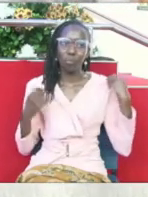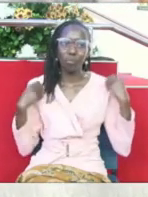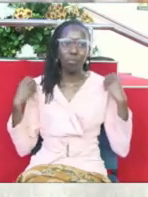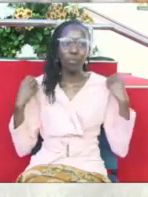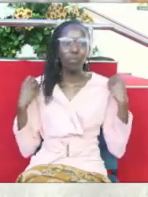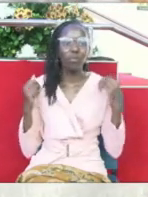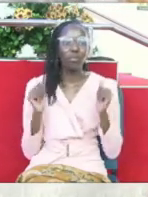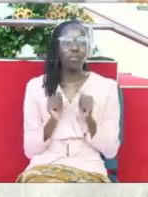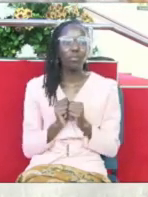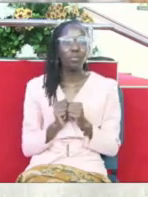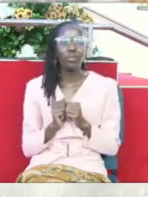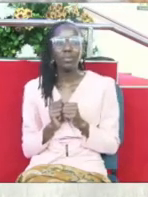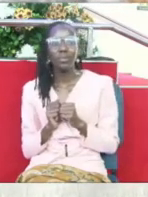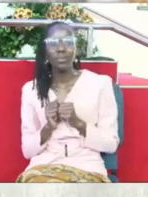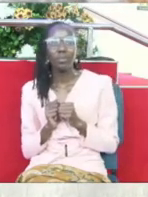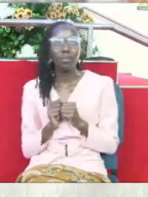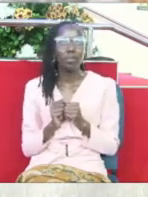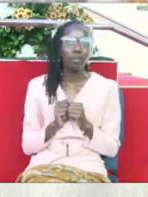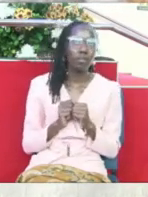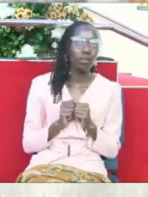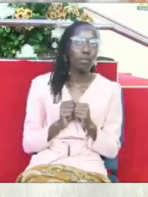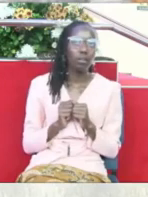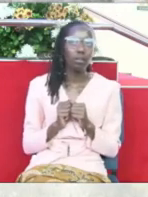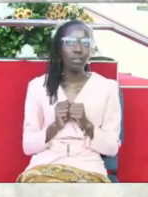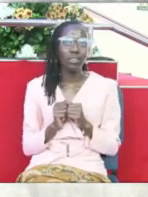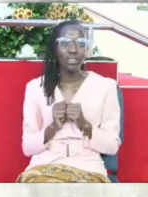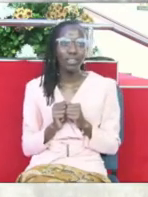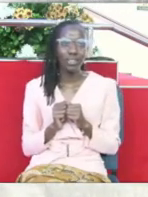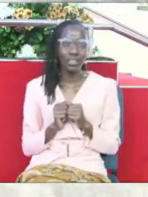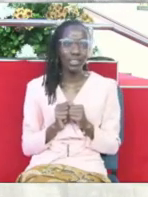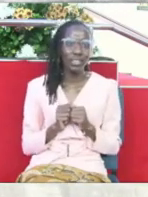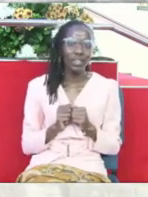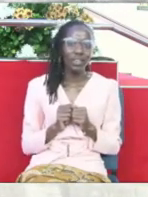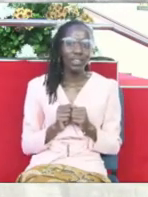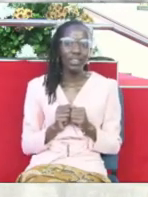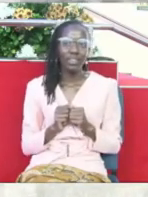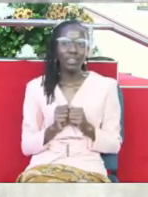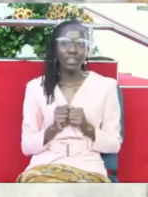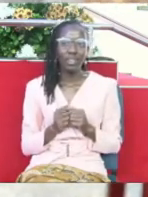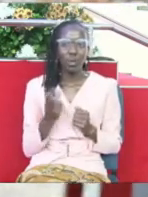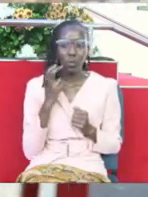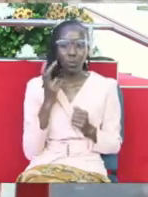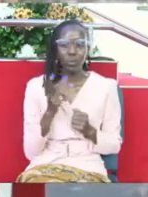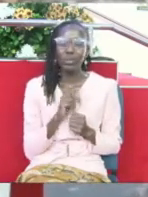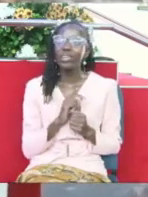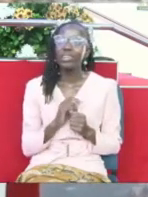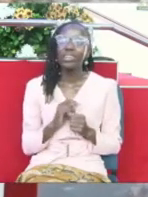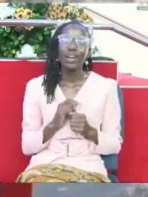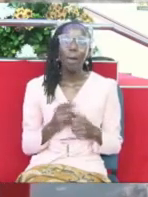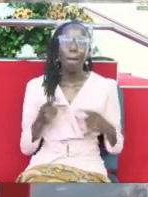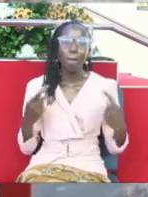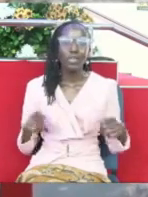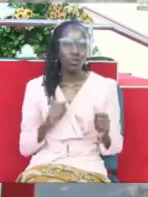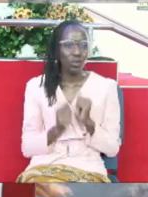mine, where does he normally go at 11:30? Kwani huyu mwenyeji wangu huwa anaenda wapi saa 5 usiku? This mzungu was from Italy. Huyu mzungu alikuwa ametoka nchi ya Italy. So